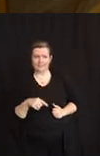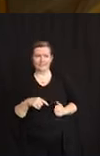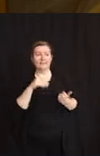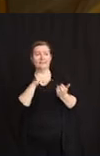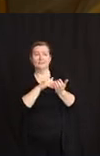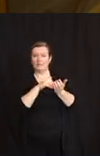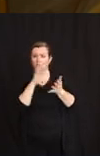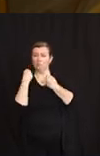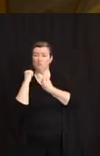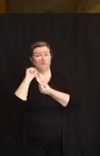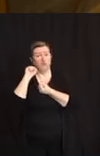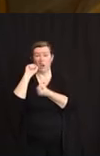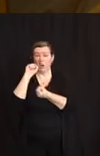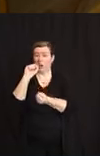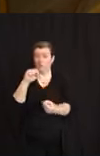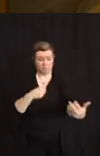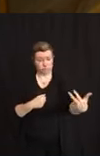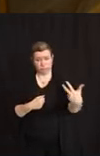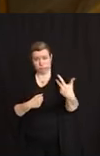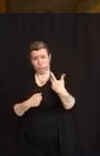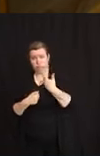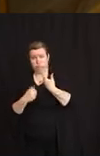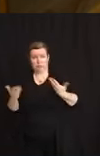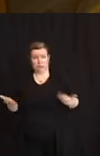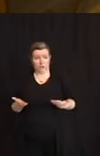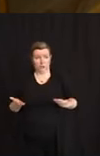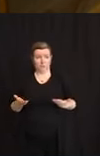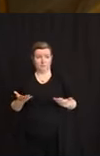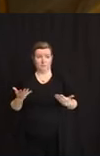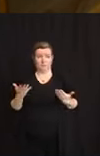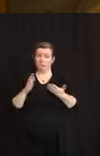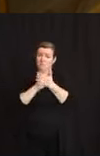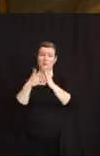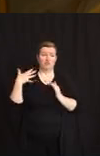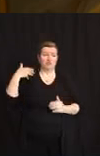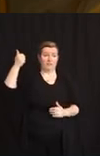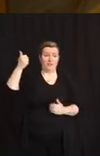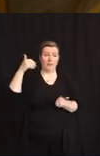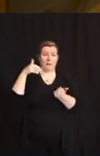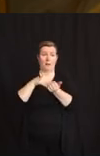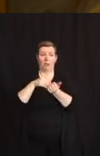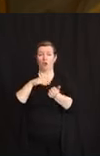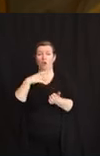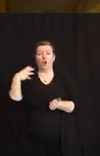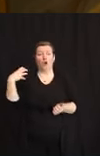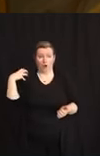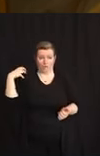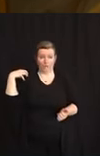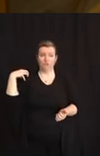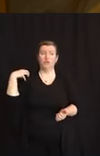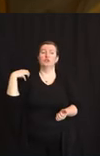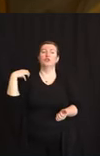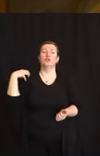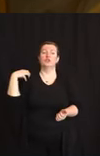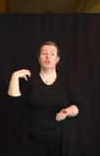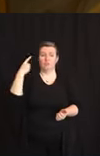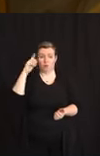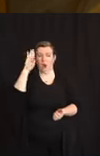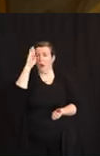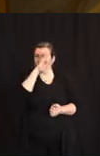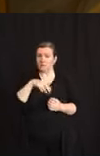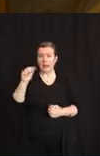Medical Officer of the field station in Atlantic City. This station expects to bring in patients